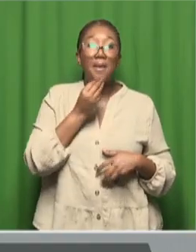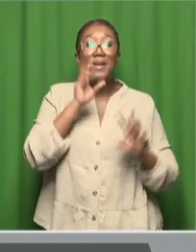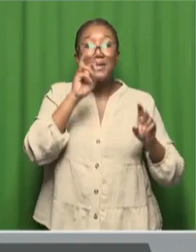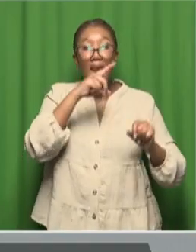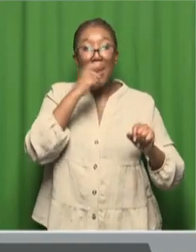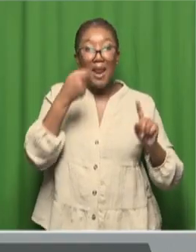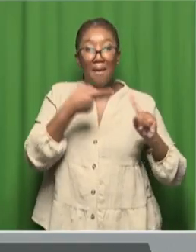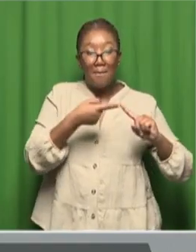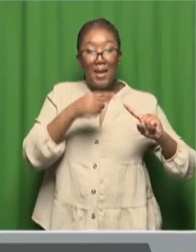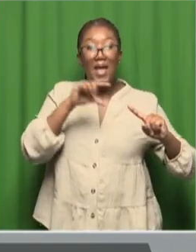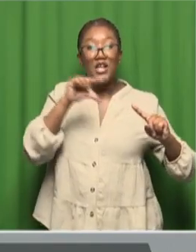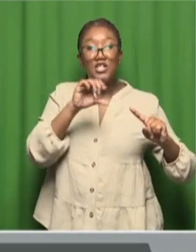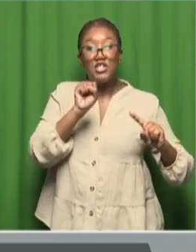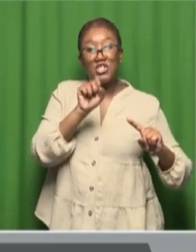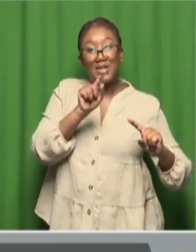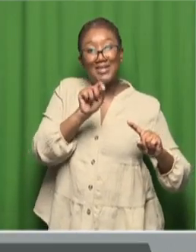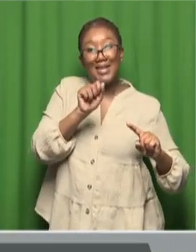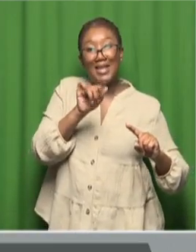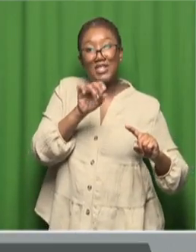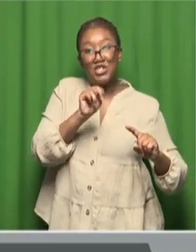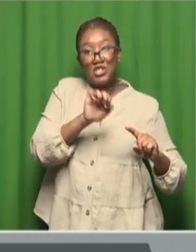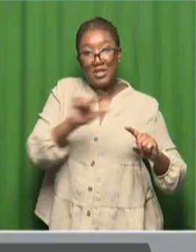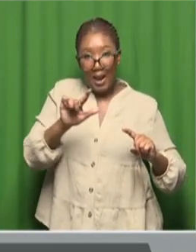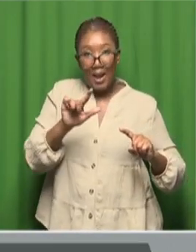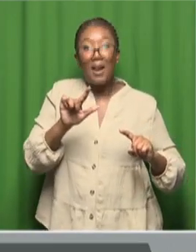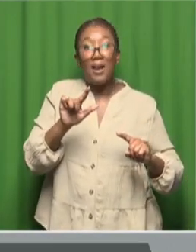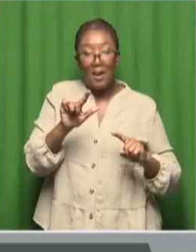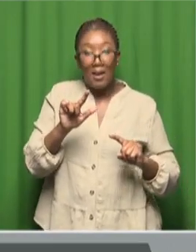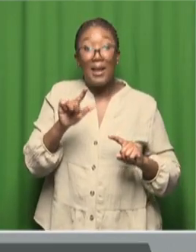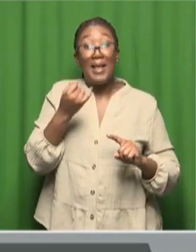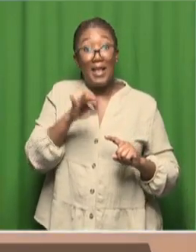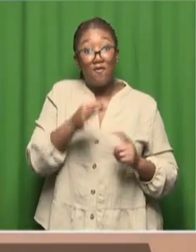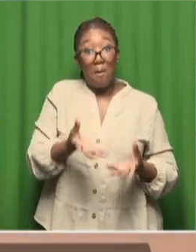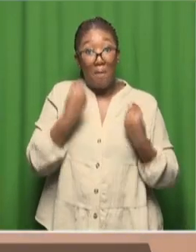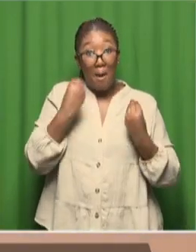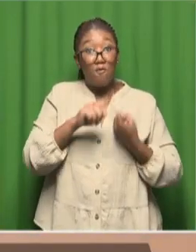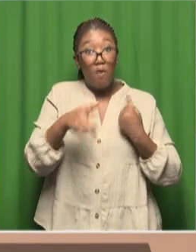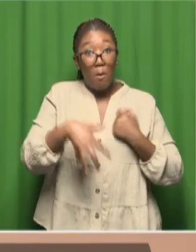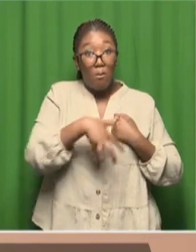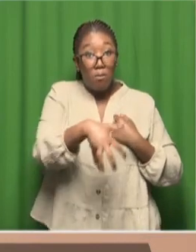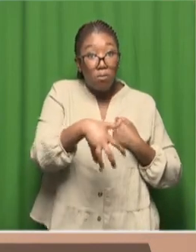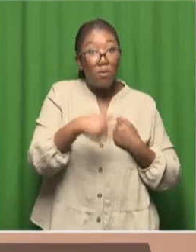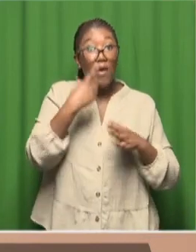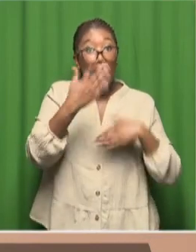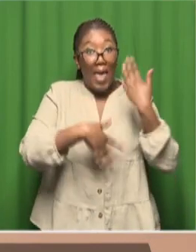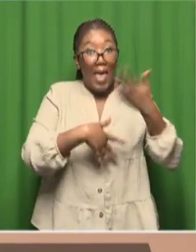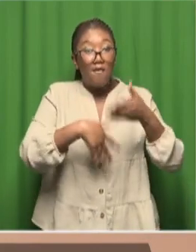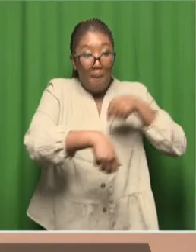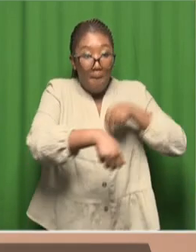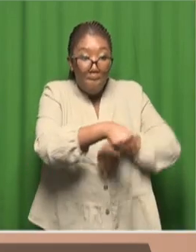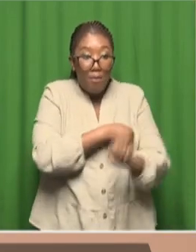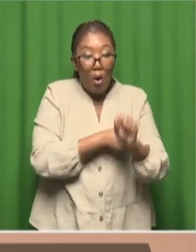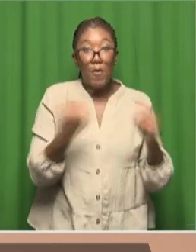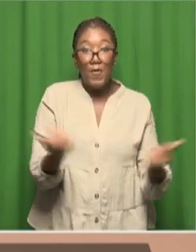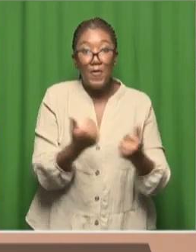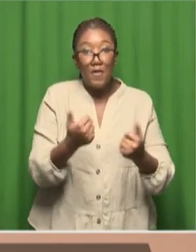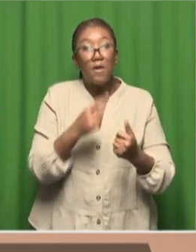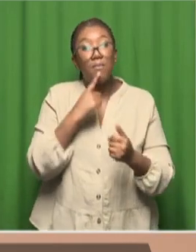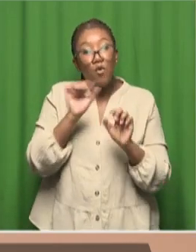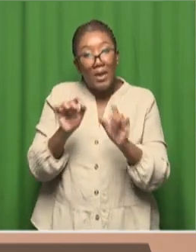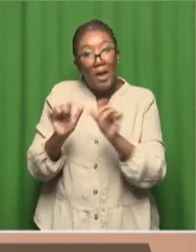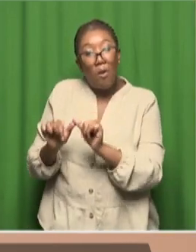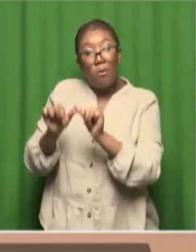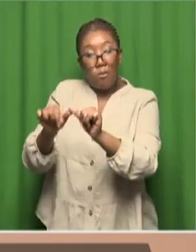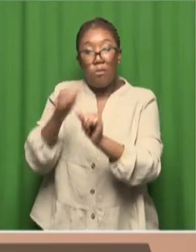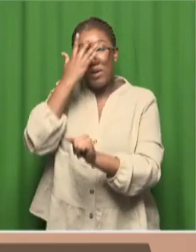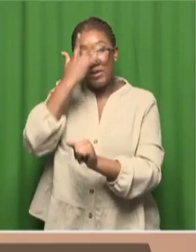have a 50% chance of developing diabetes long term. Wow. So do you find that pregnant women, this is something that happens